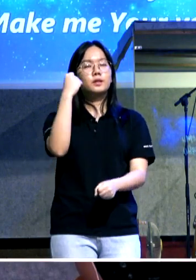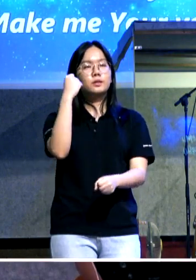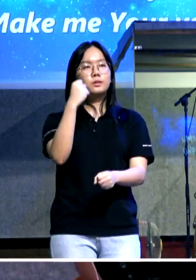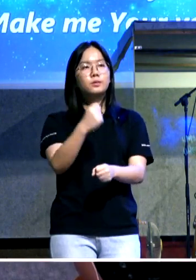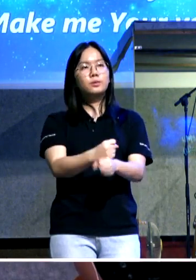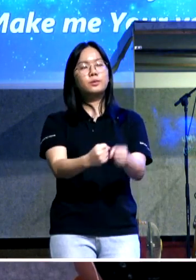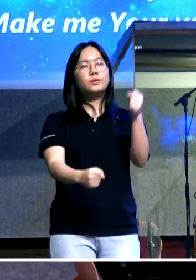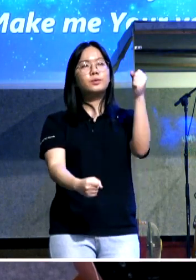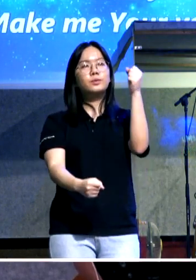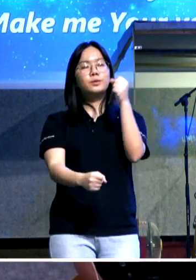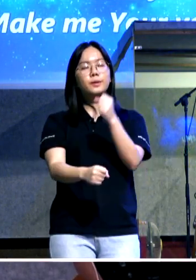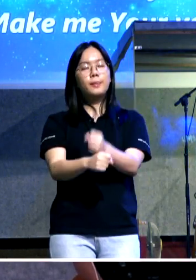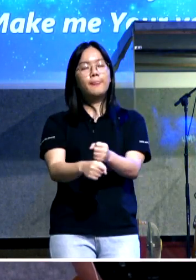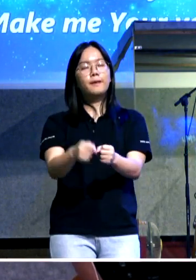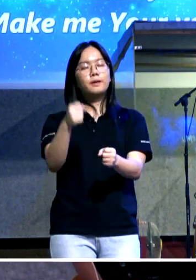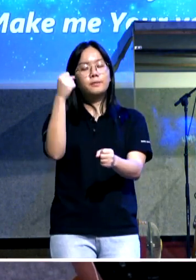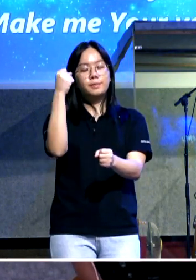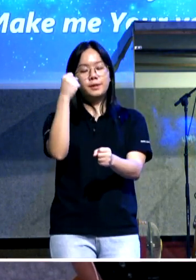jadikanku